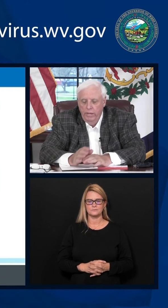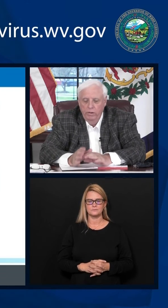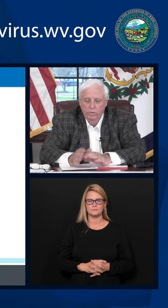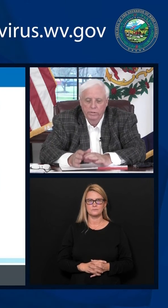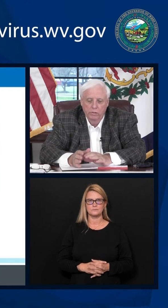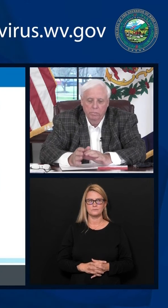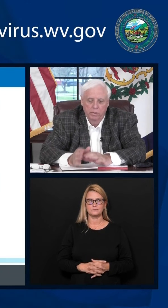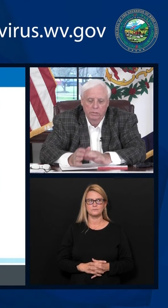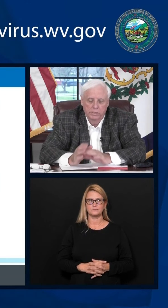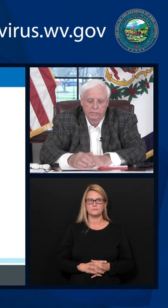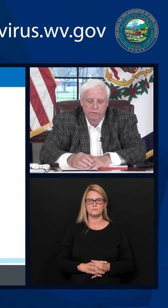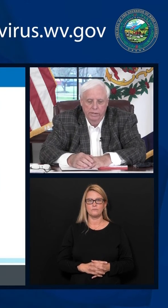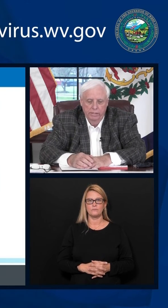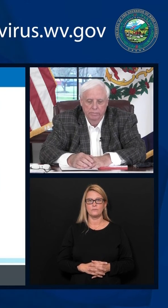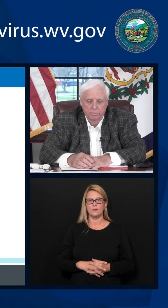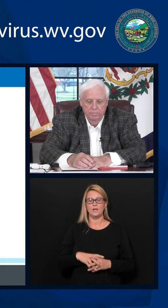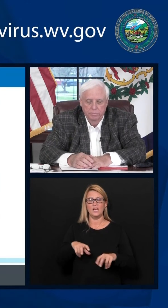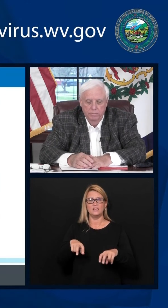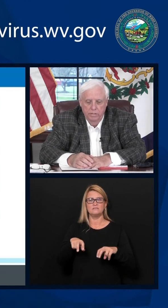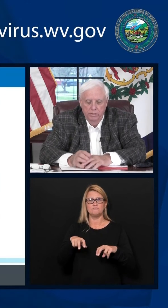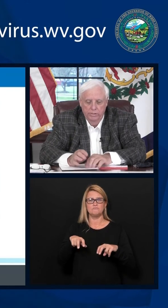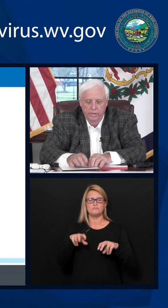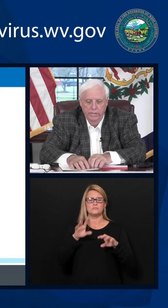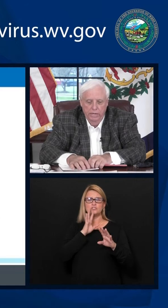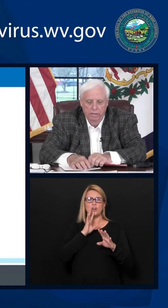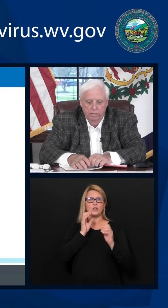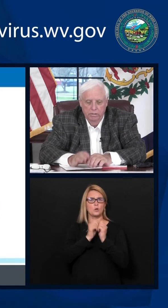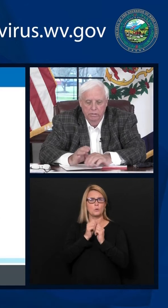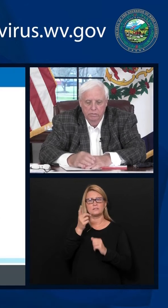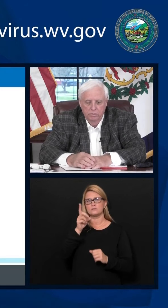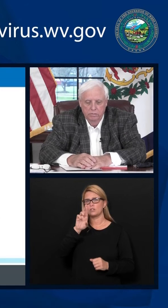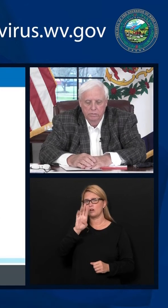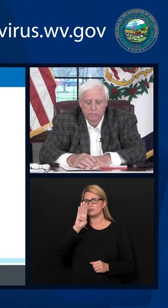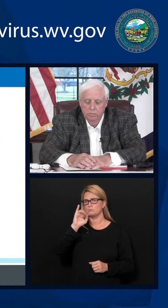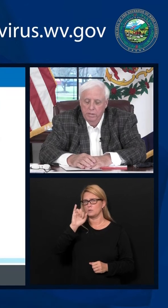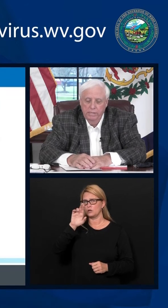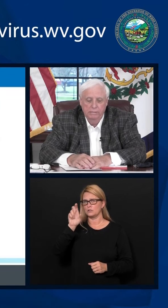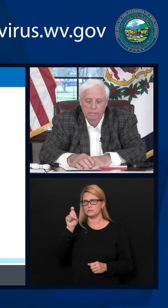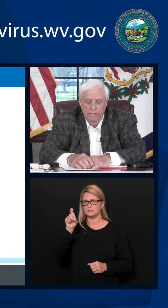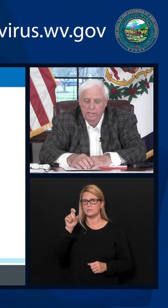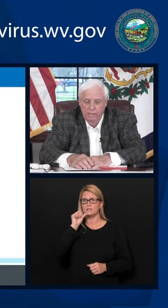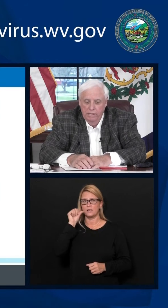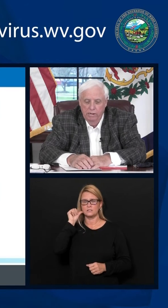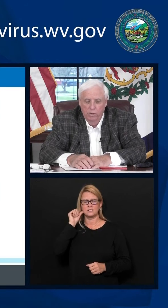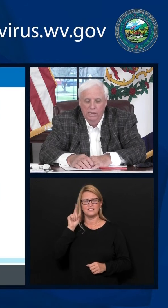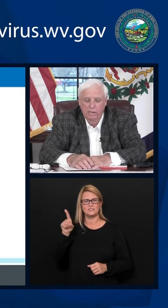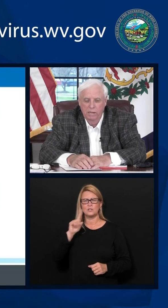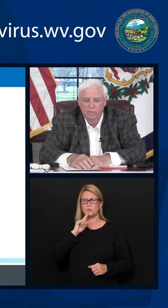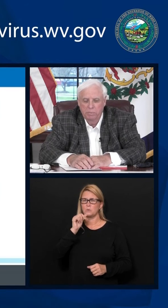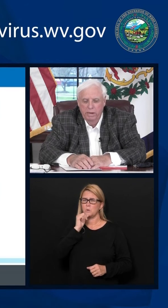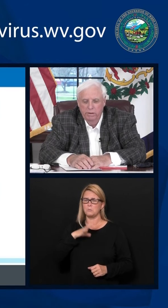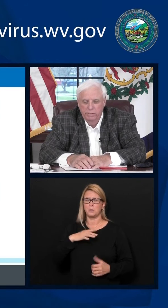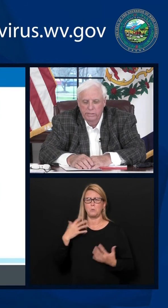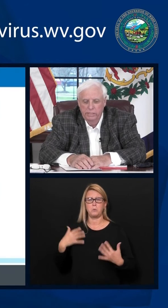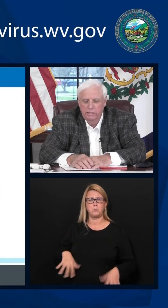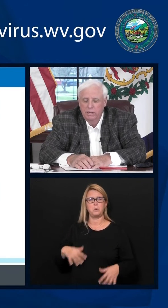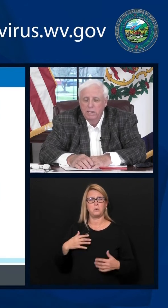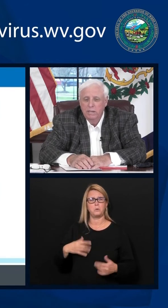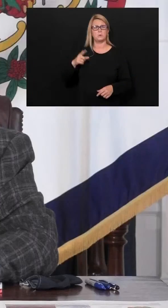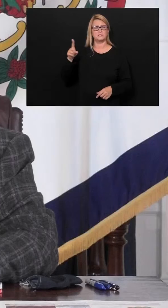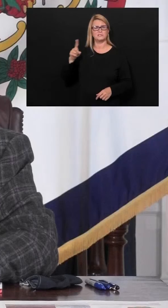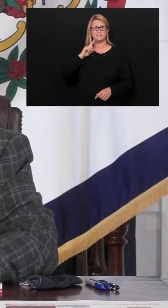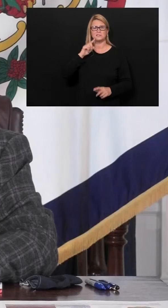In sitting with Dr. Burke yesterday, she's an amazing lady, and what I loved about her is